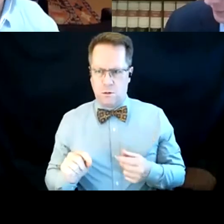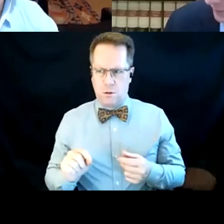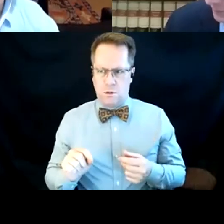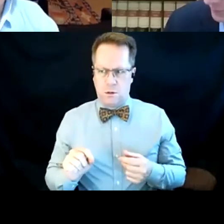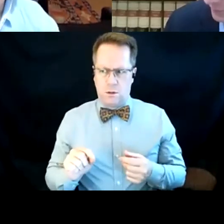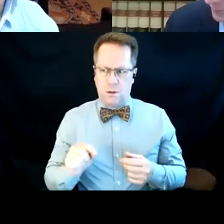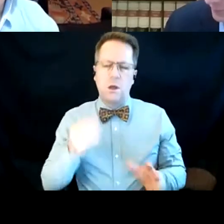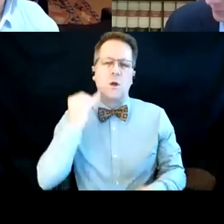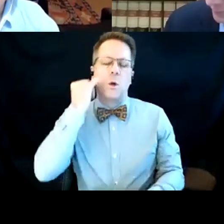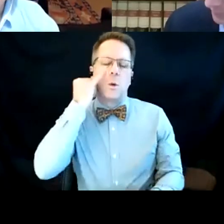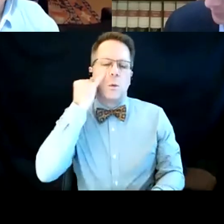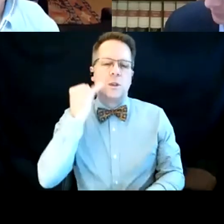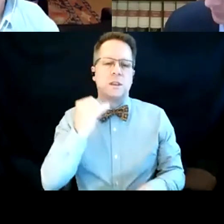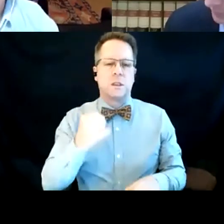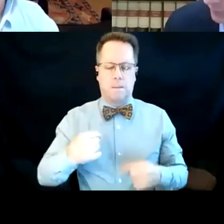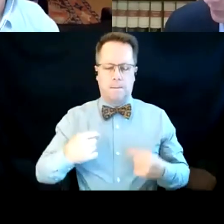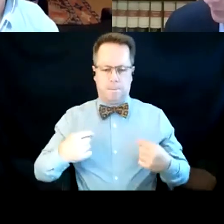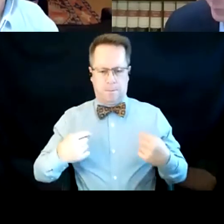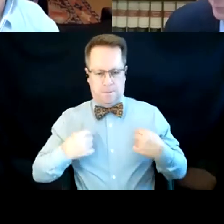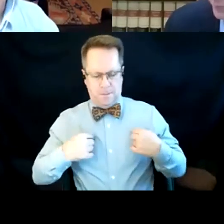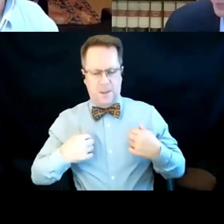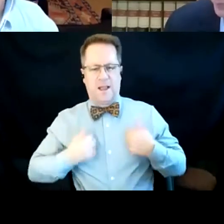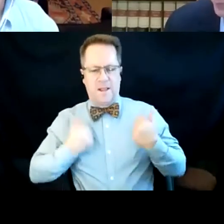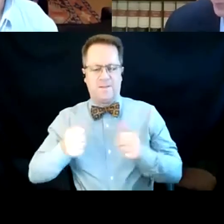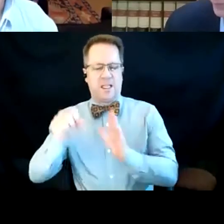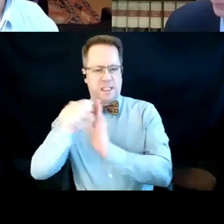with Republican representatives?